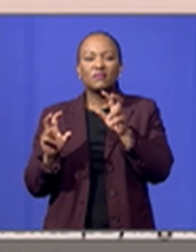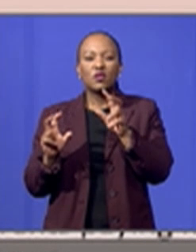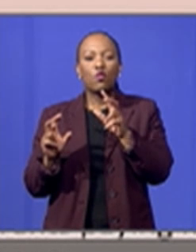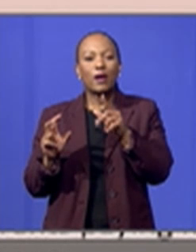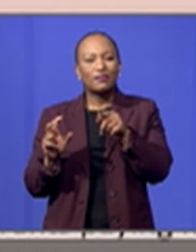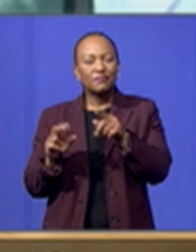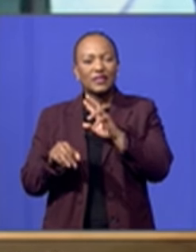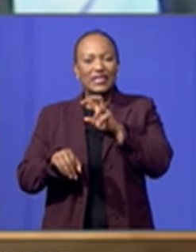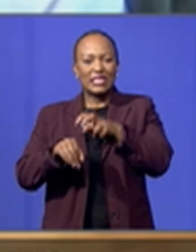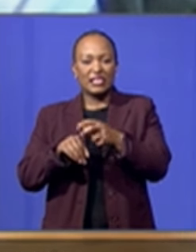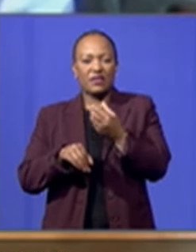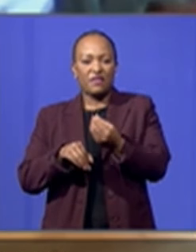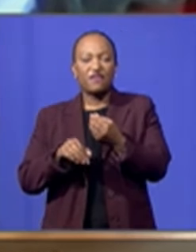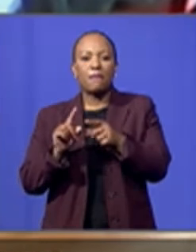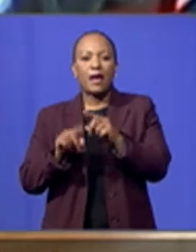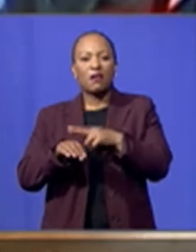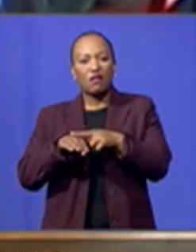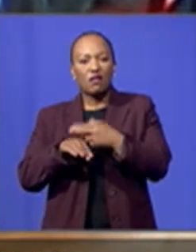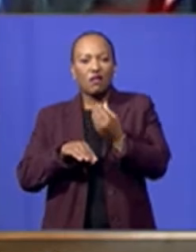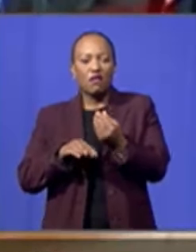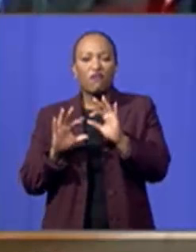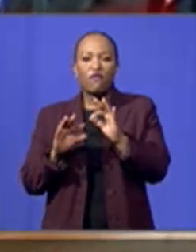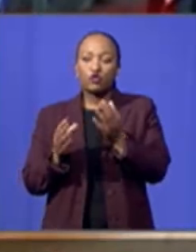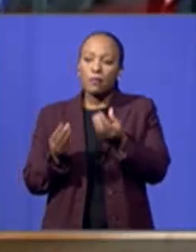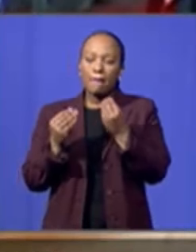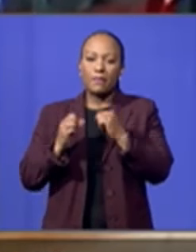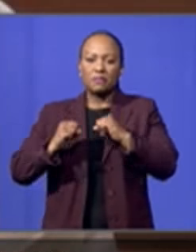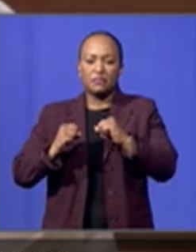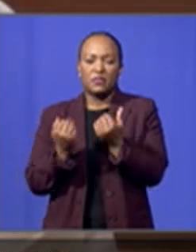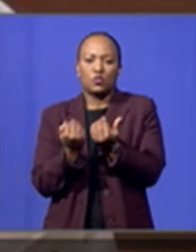tse di tlhaolang mo diforomong tsa go kopa phatla kwa sekolong.